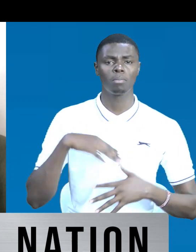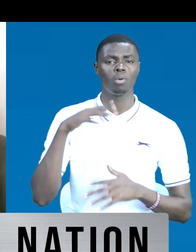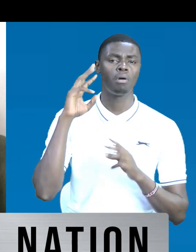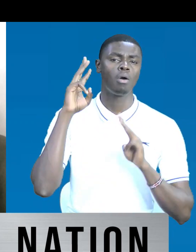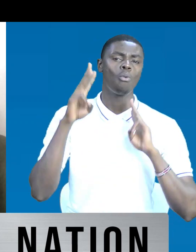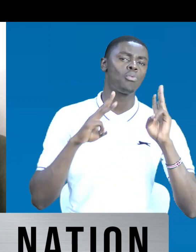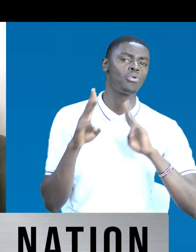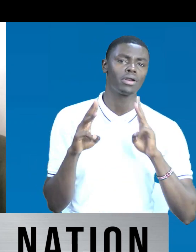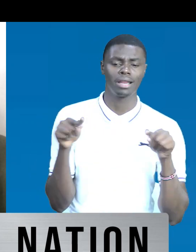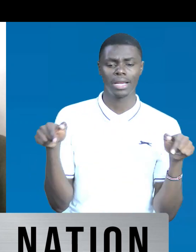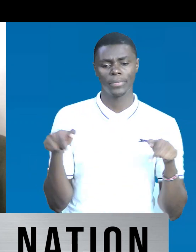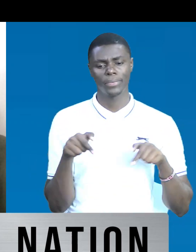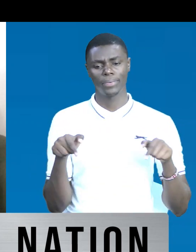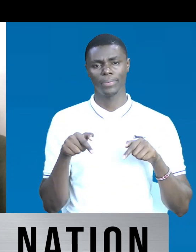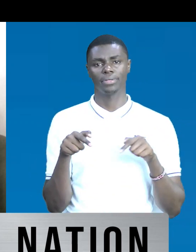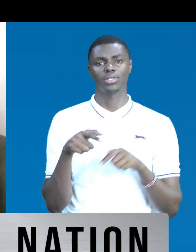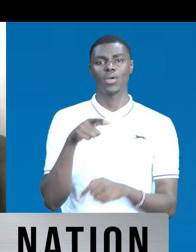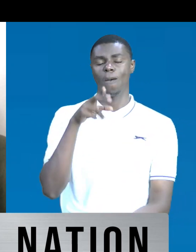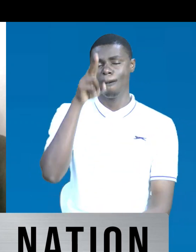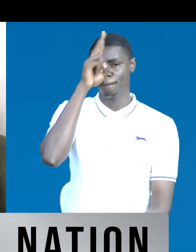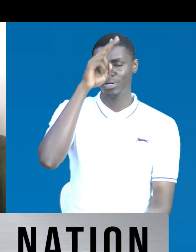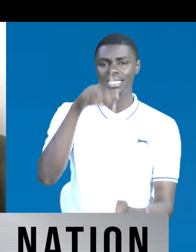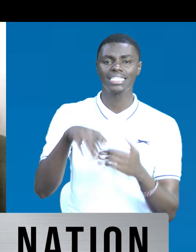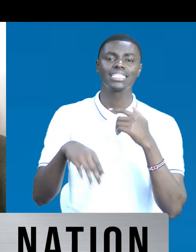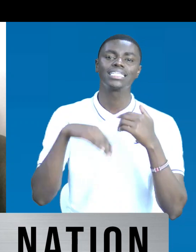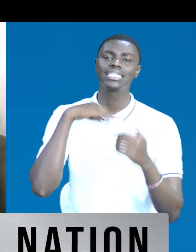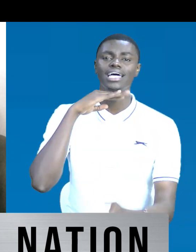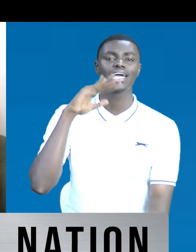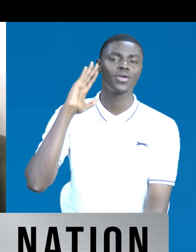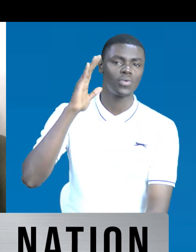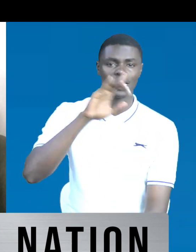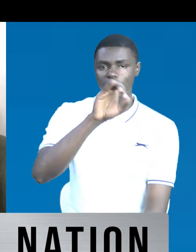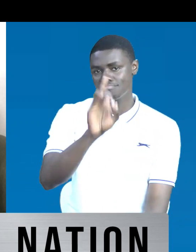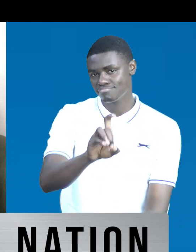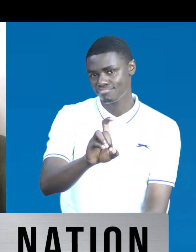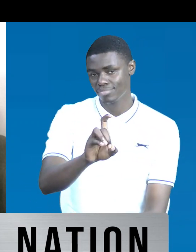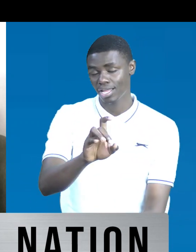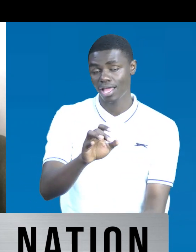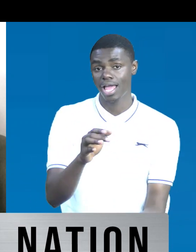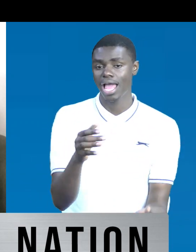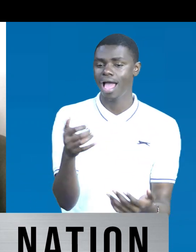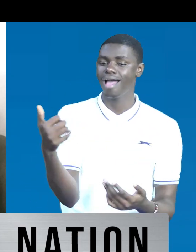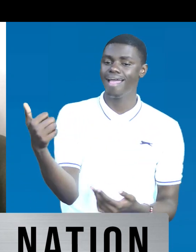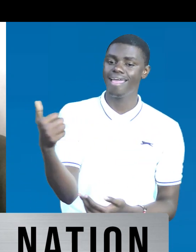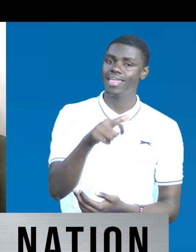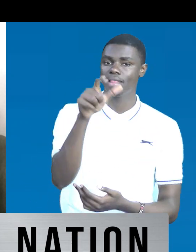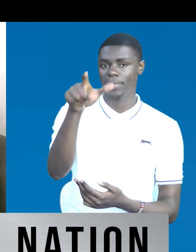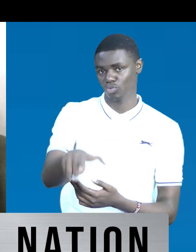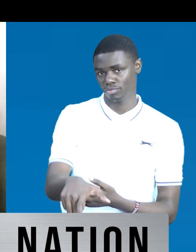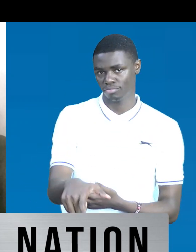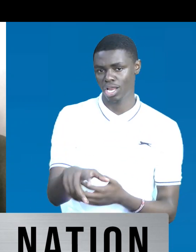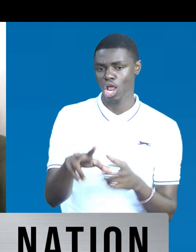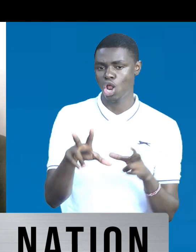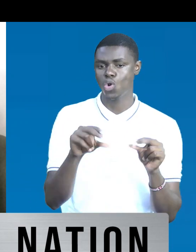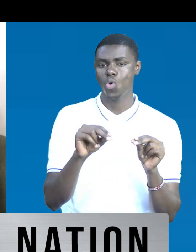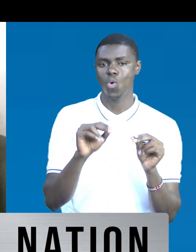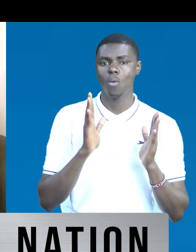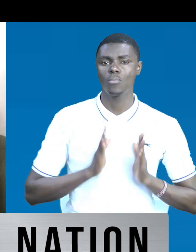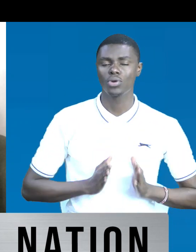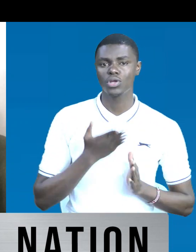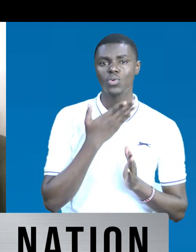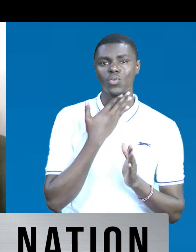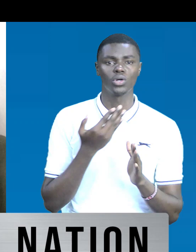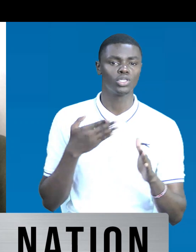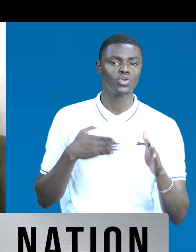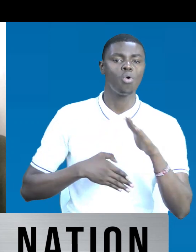Yes. Are we going to lose our boys? Yes, definitely. Nobody will always want to get